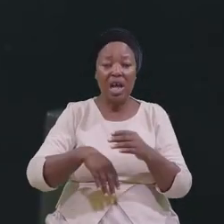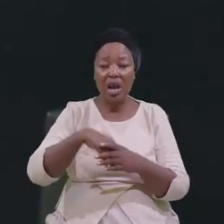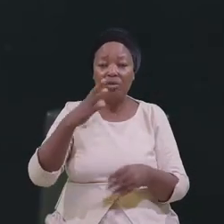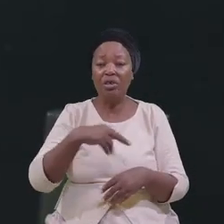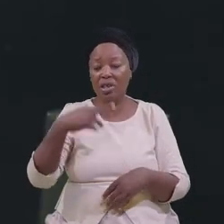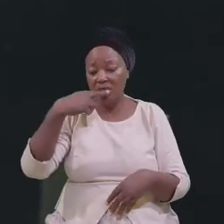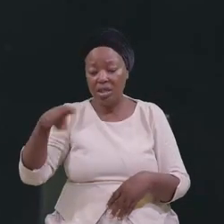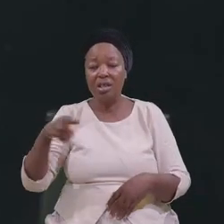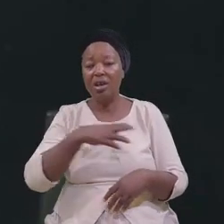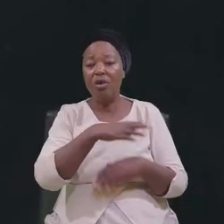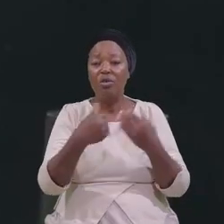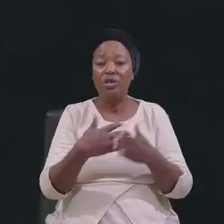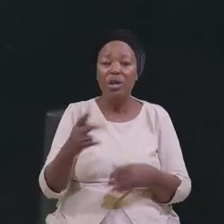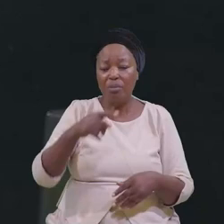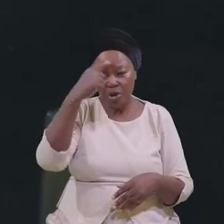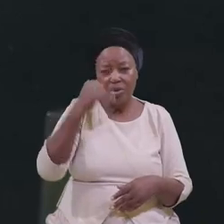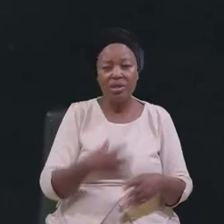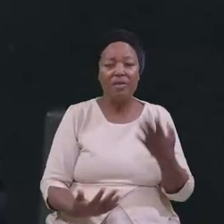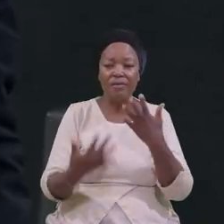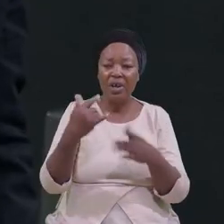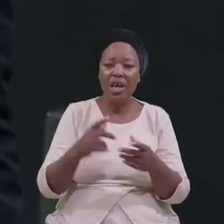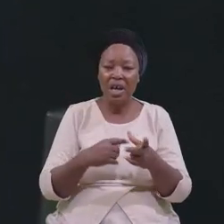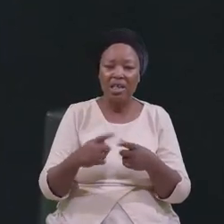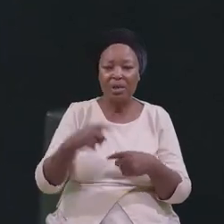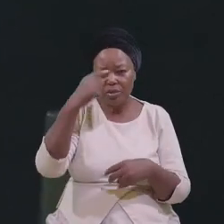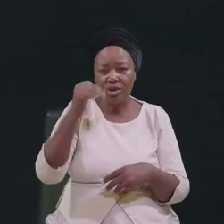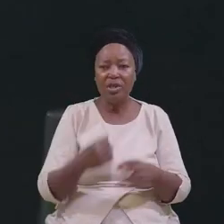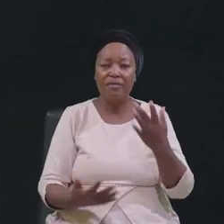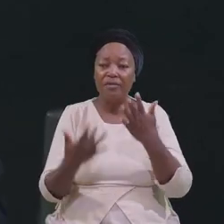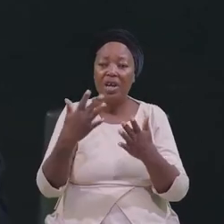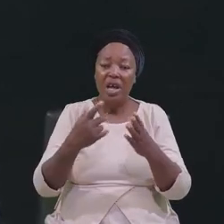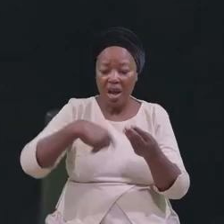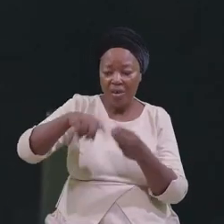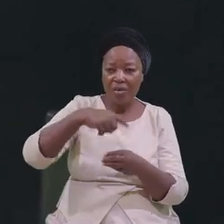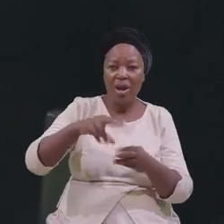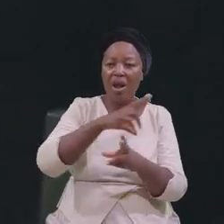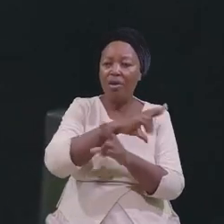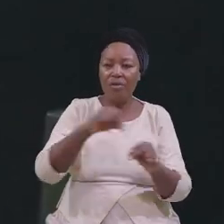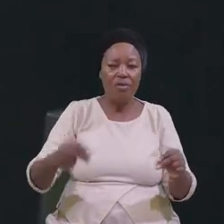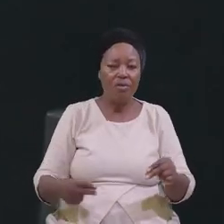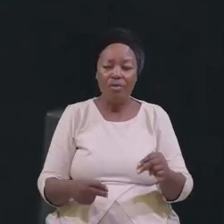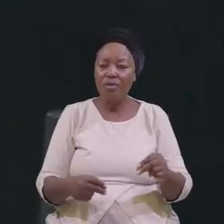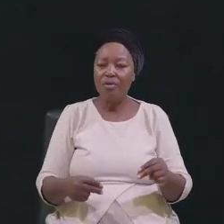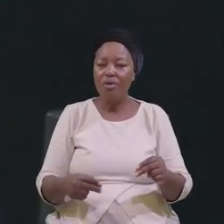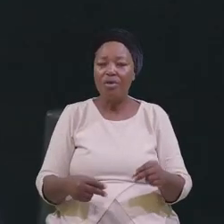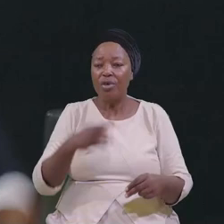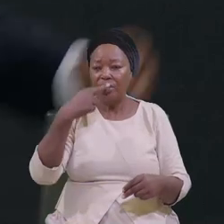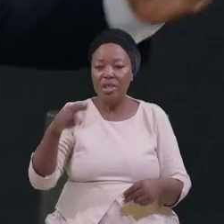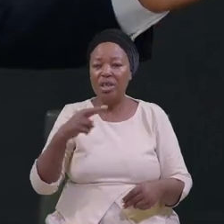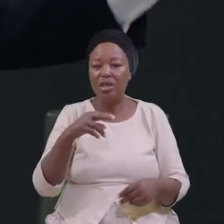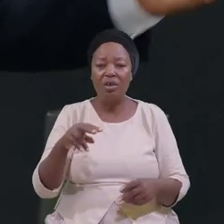the reptiles because of the fire. And then because of the fire around, no snake and no